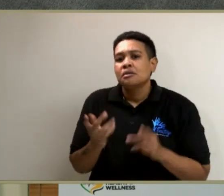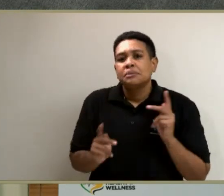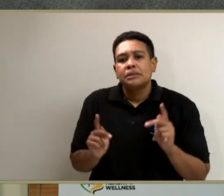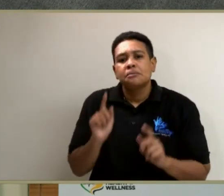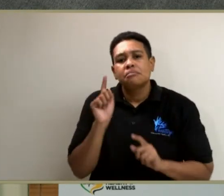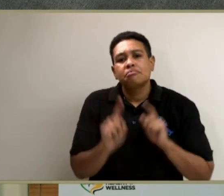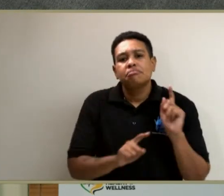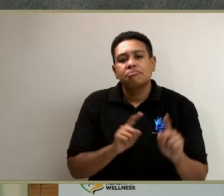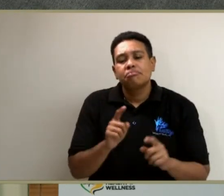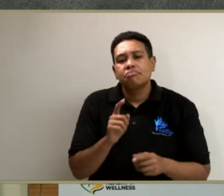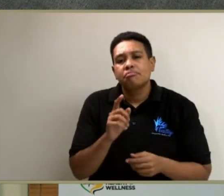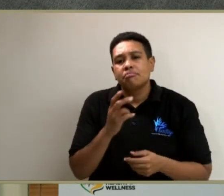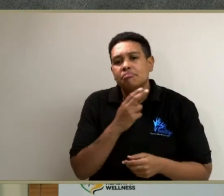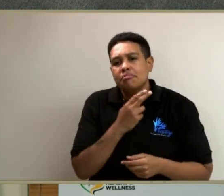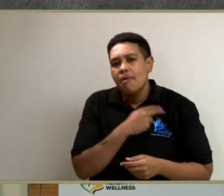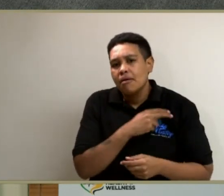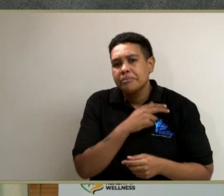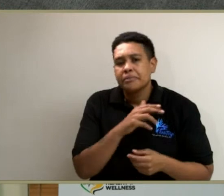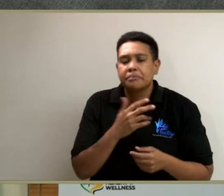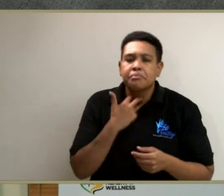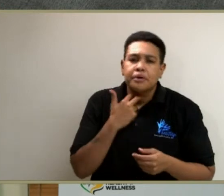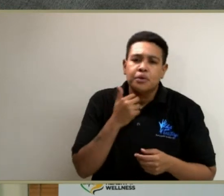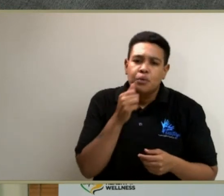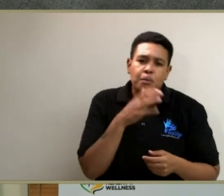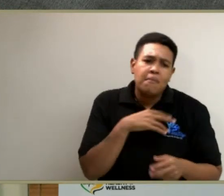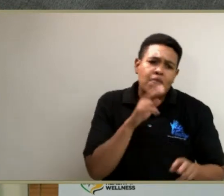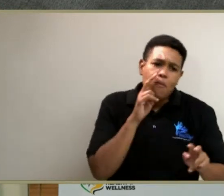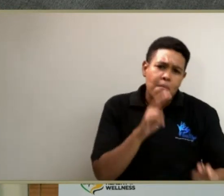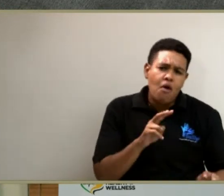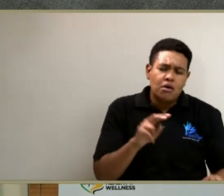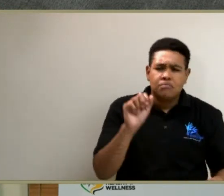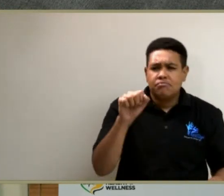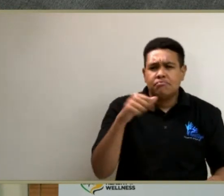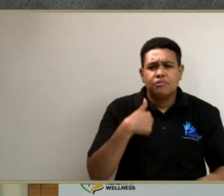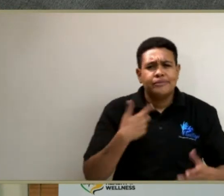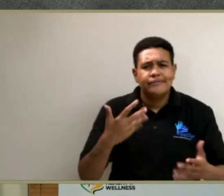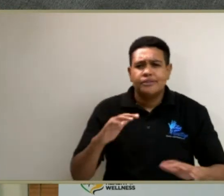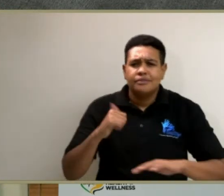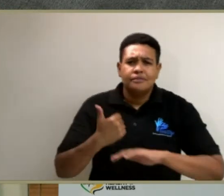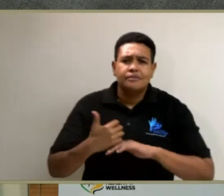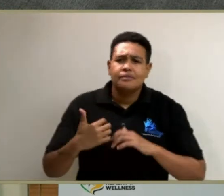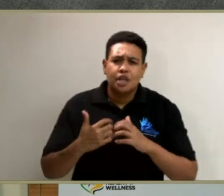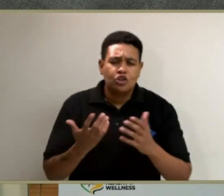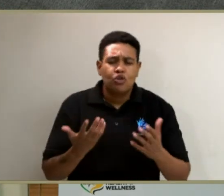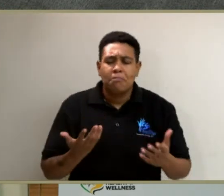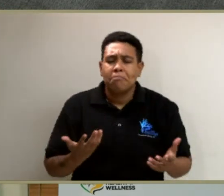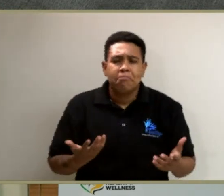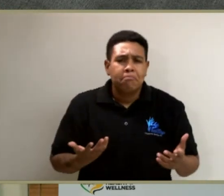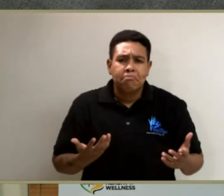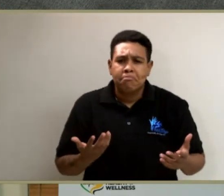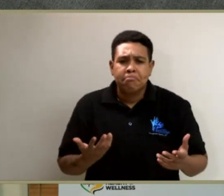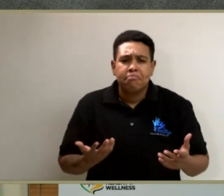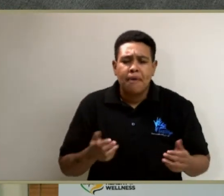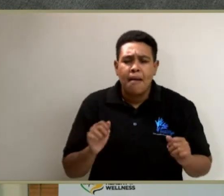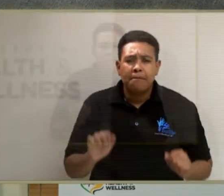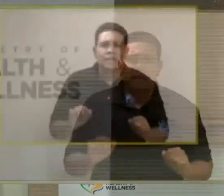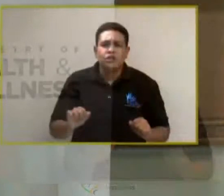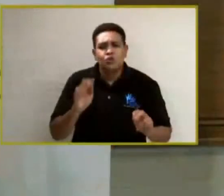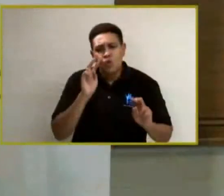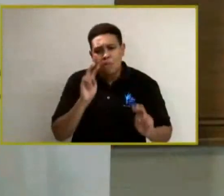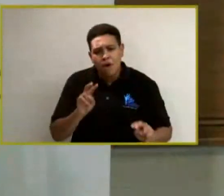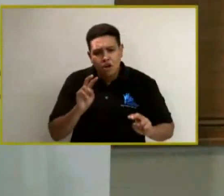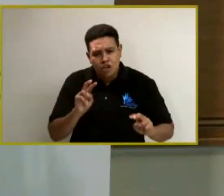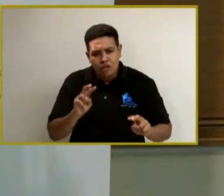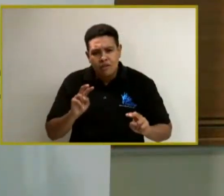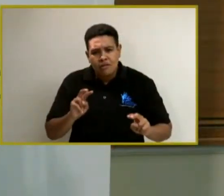patients, in terms of monitoring, certainly we would have put in place the ability to